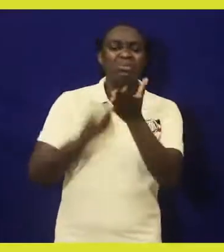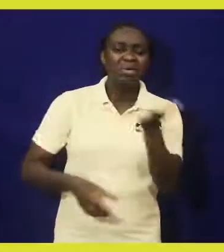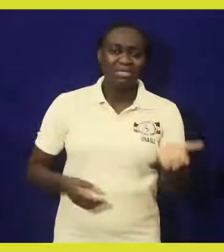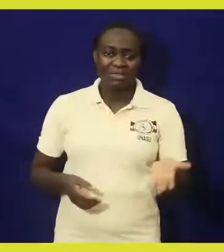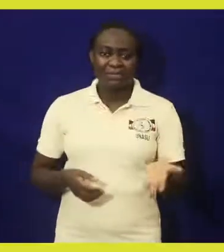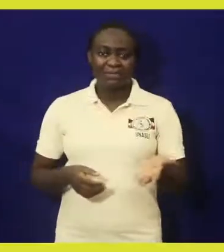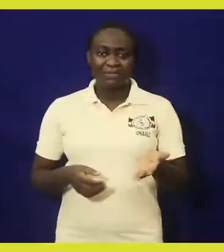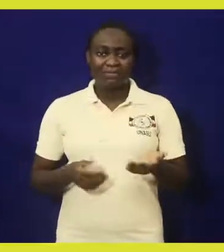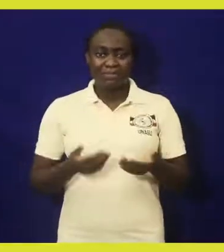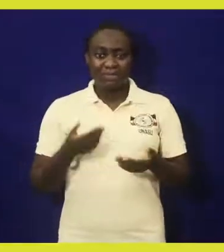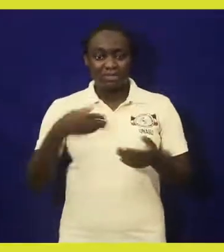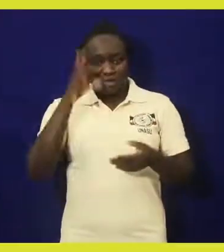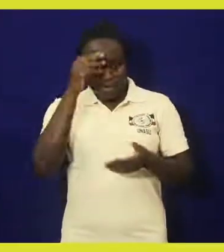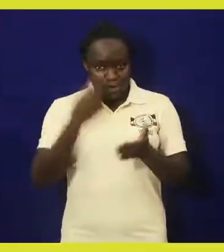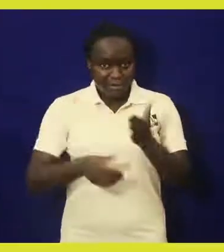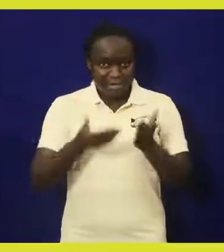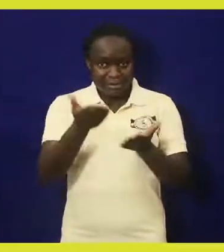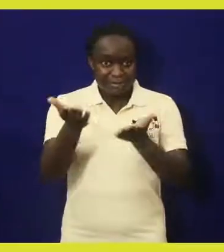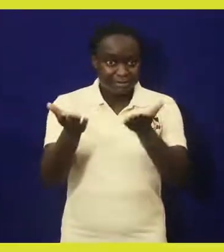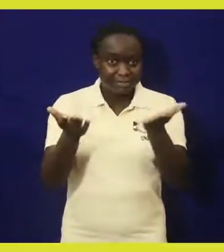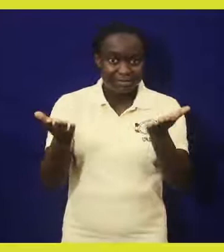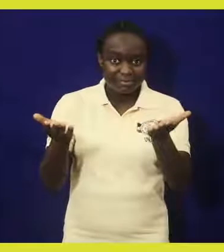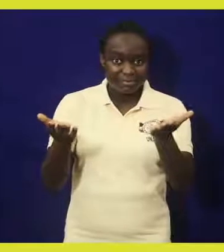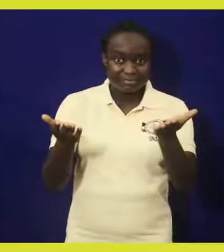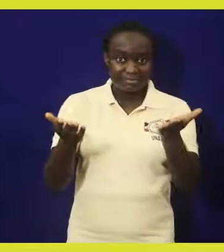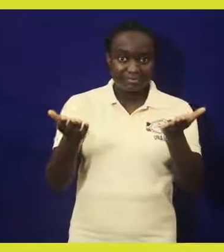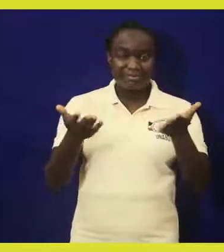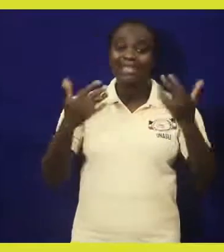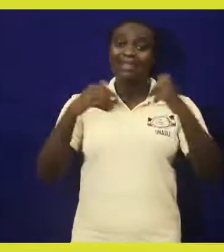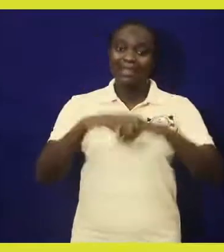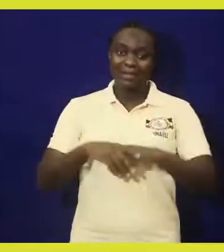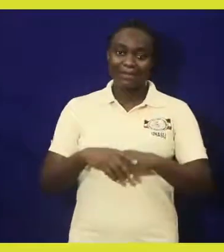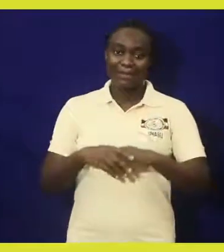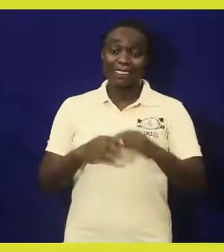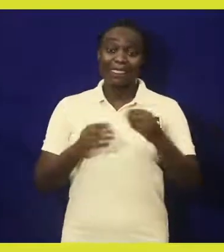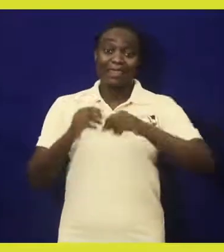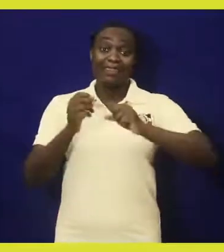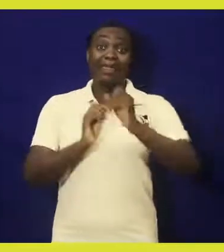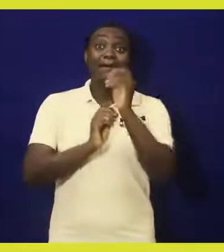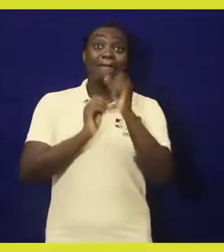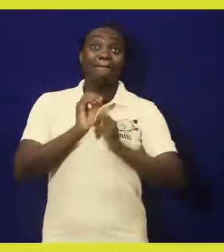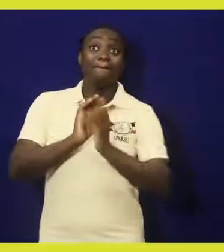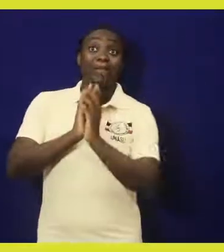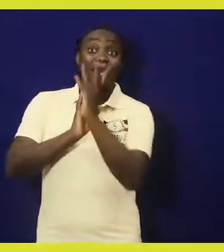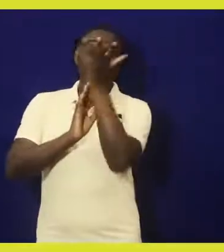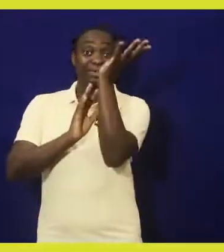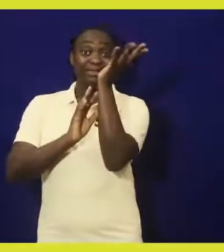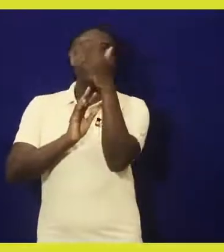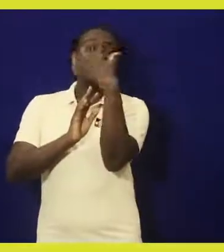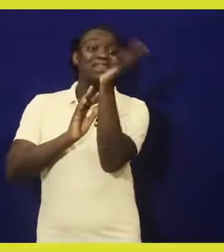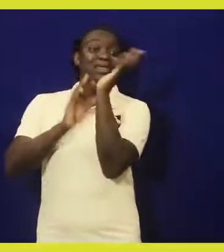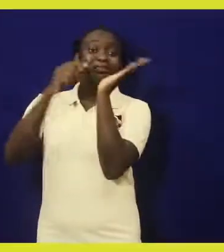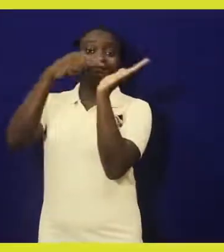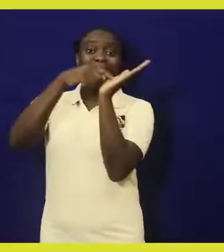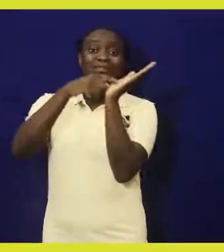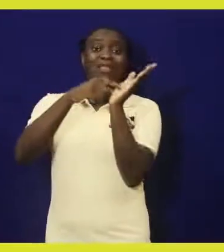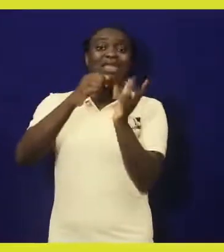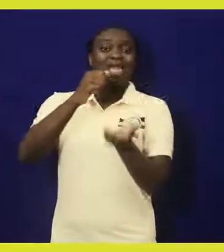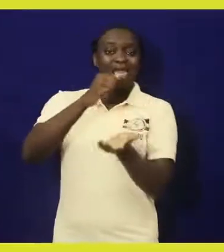Yes, good, that leaves help the plant to breathe.